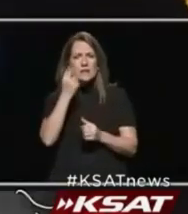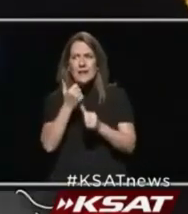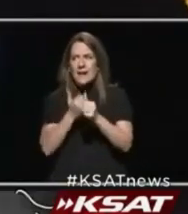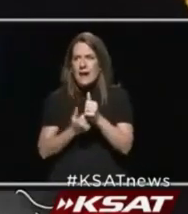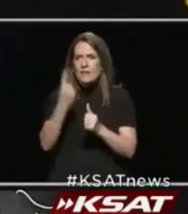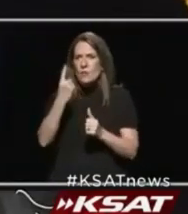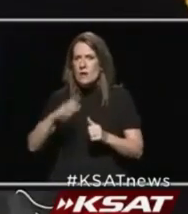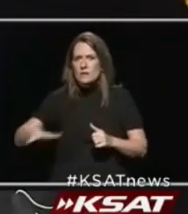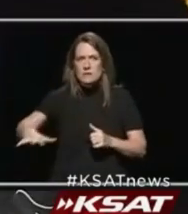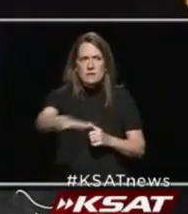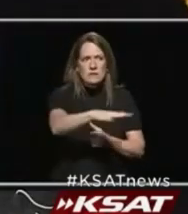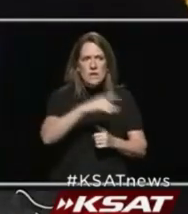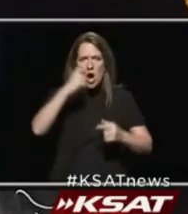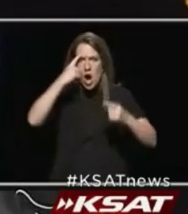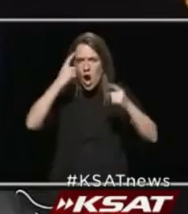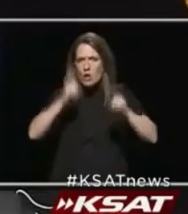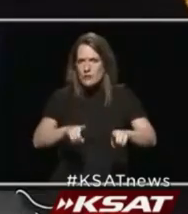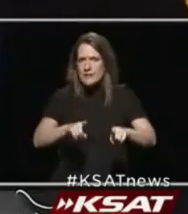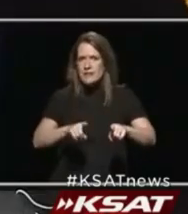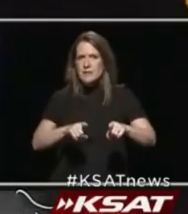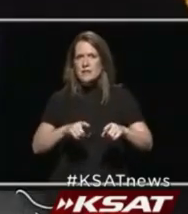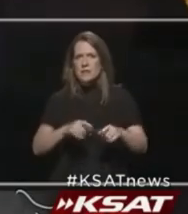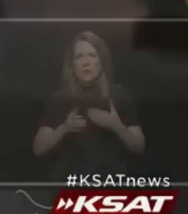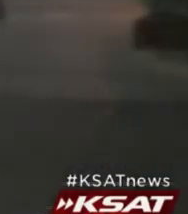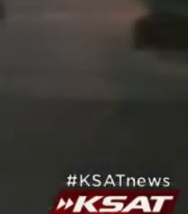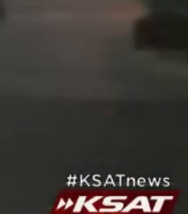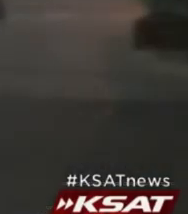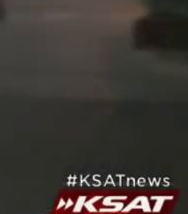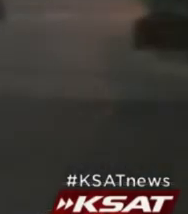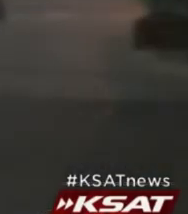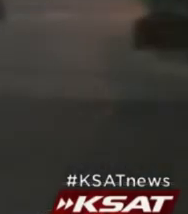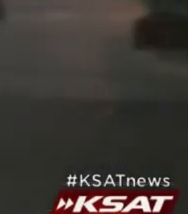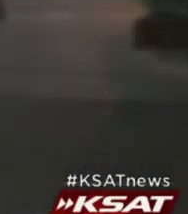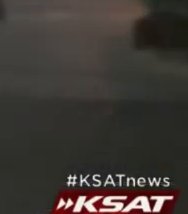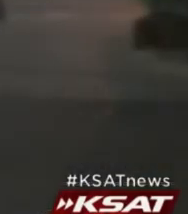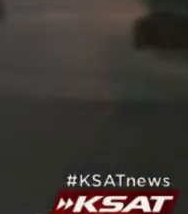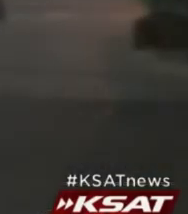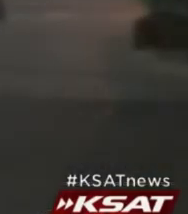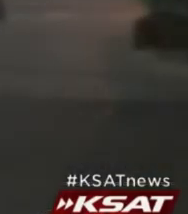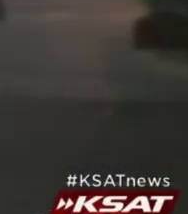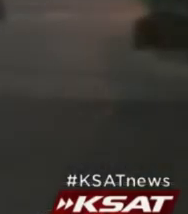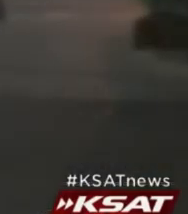measures that we're putting in place, whether they're orders or recommendations.